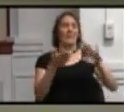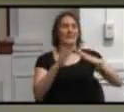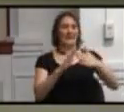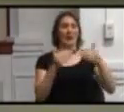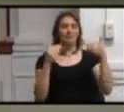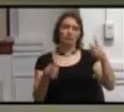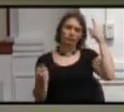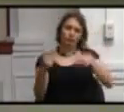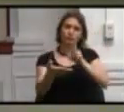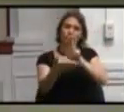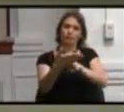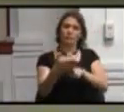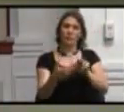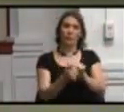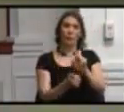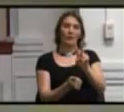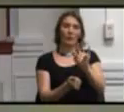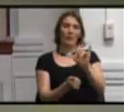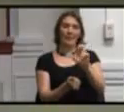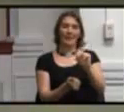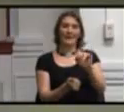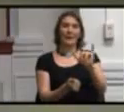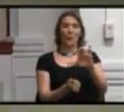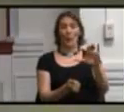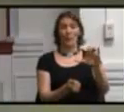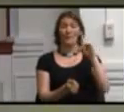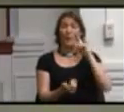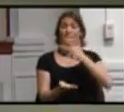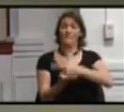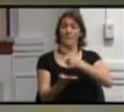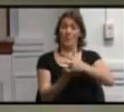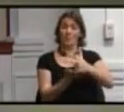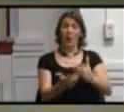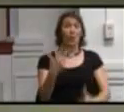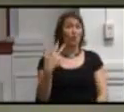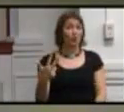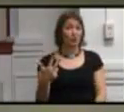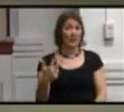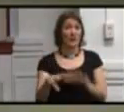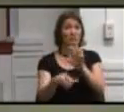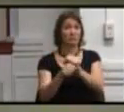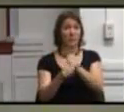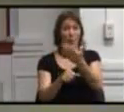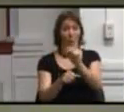into a contract with Vermilion Inc. for parking spaces in the Harmony Lot. We